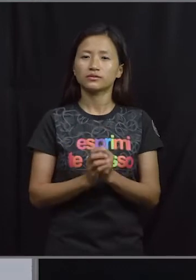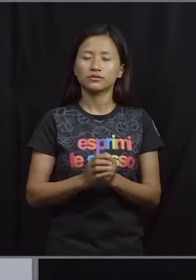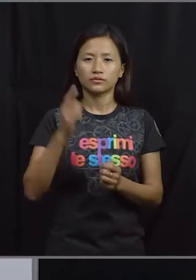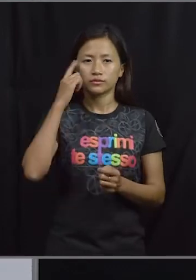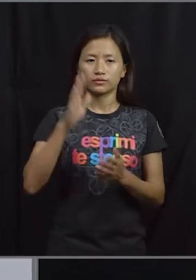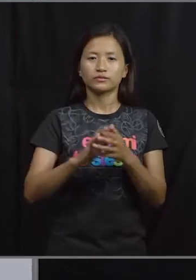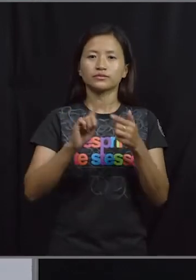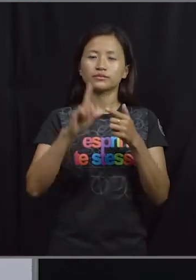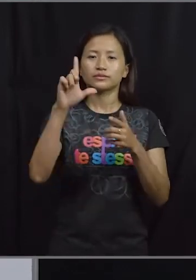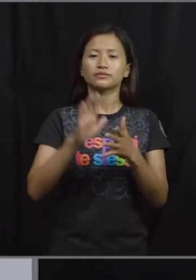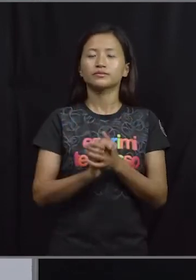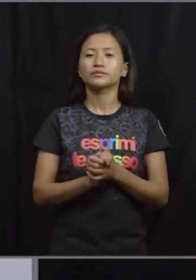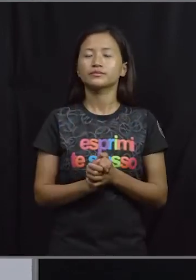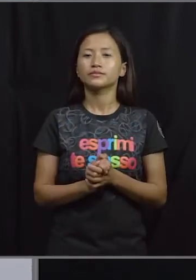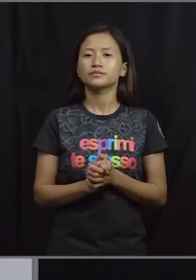element,